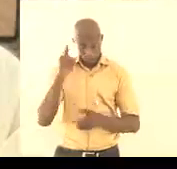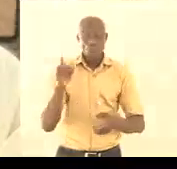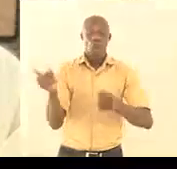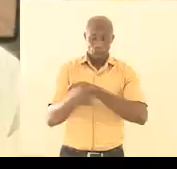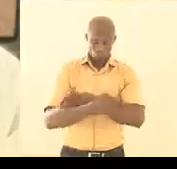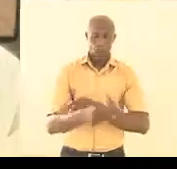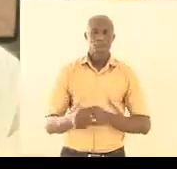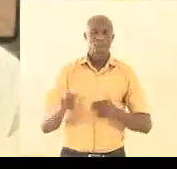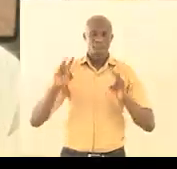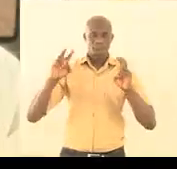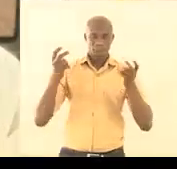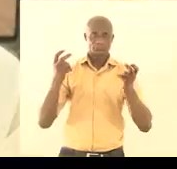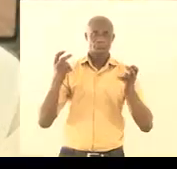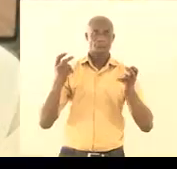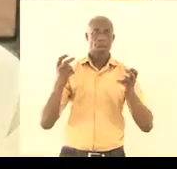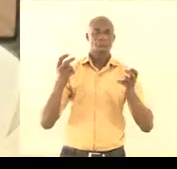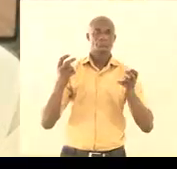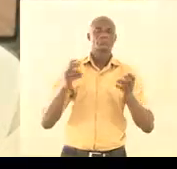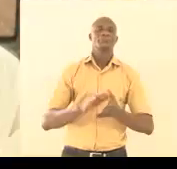today?